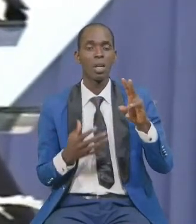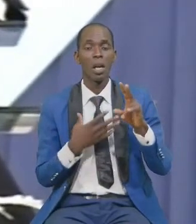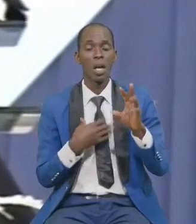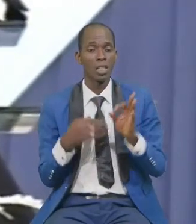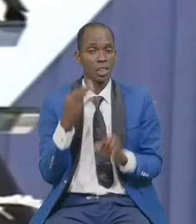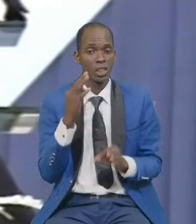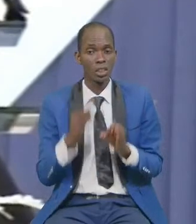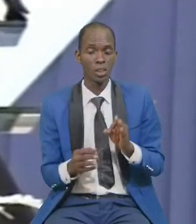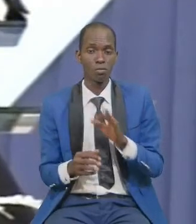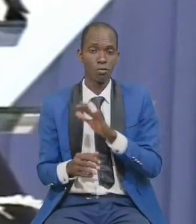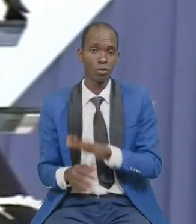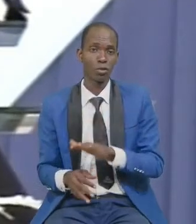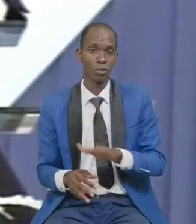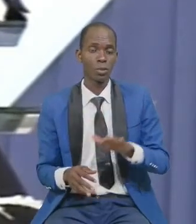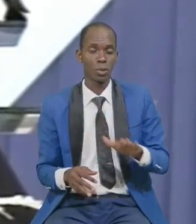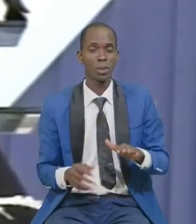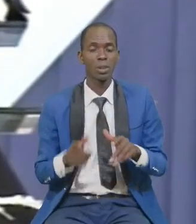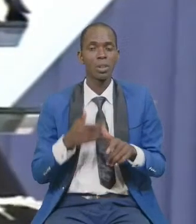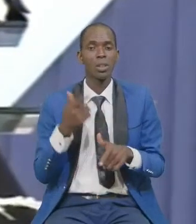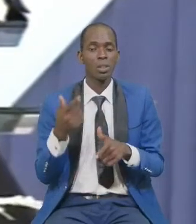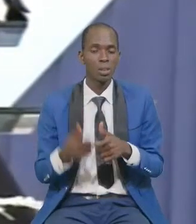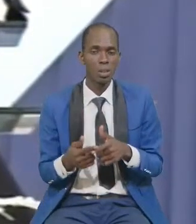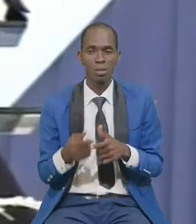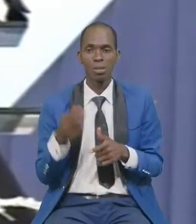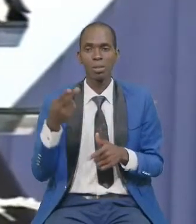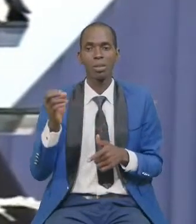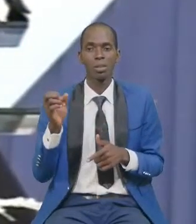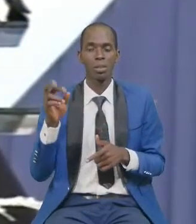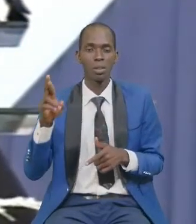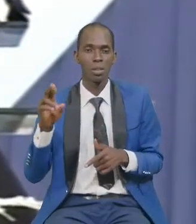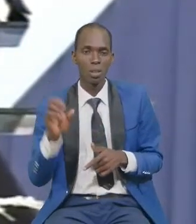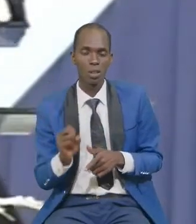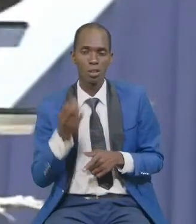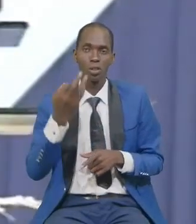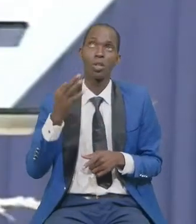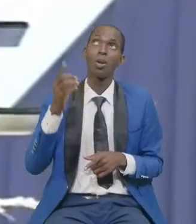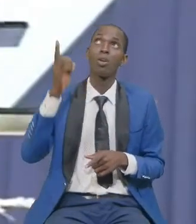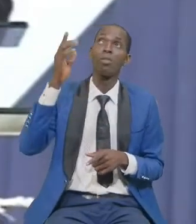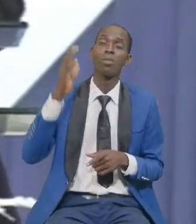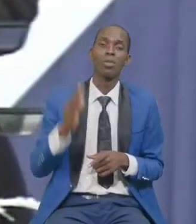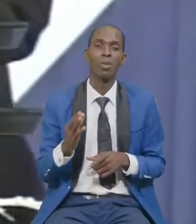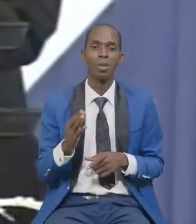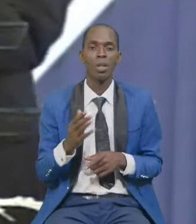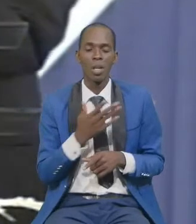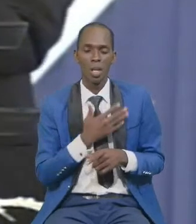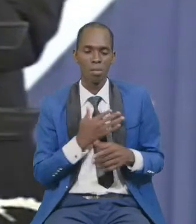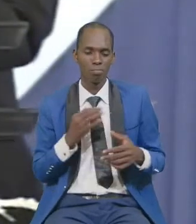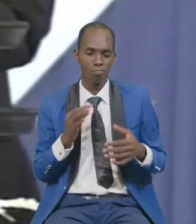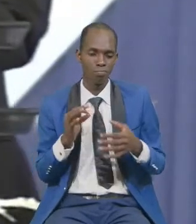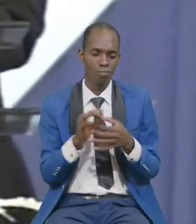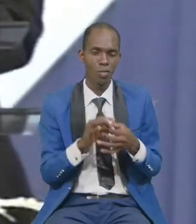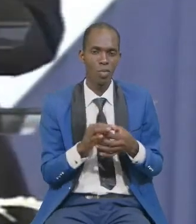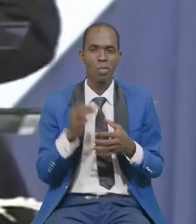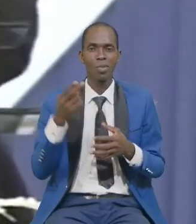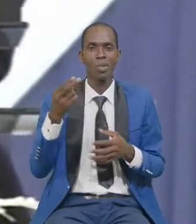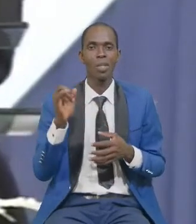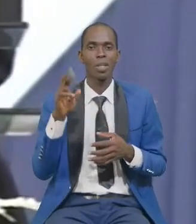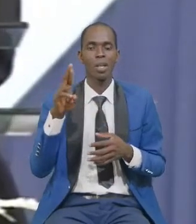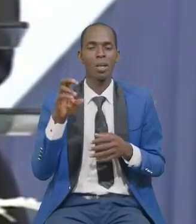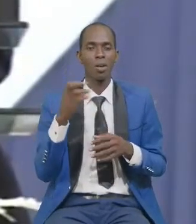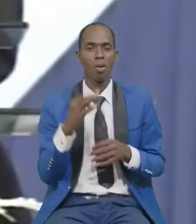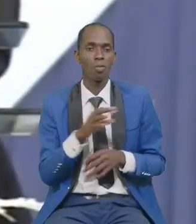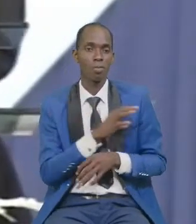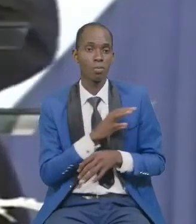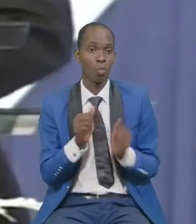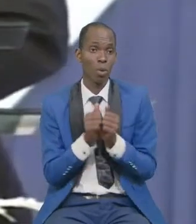children, then heirs of God, and joint heirs with Christ, if so